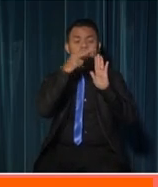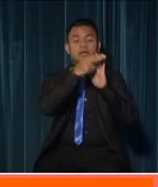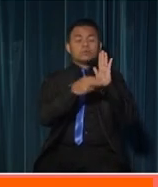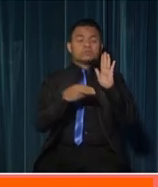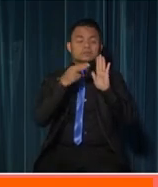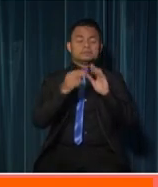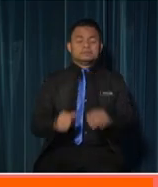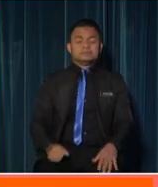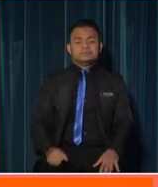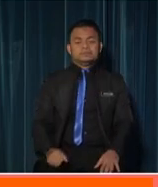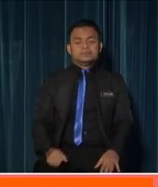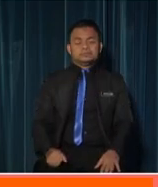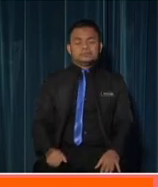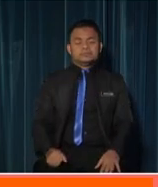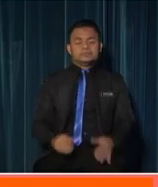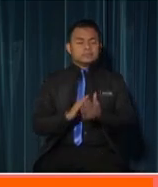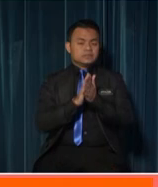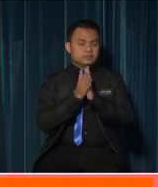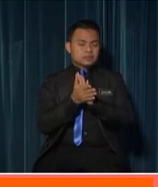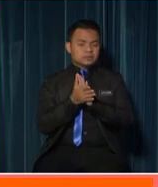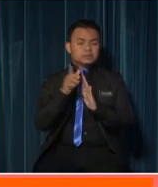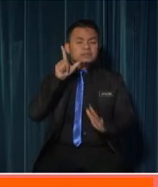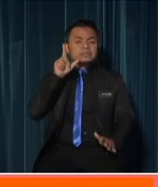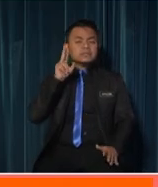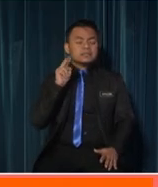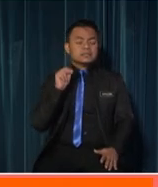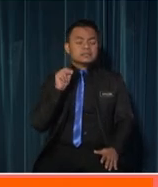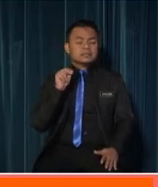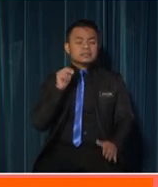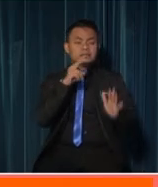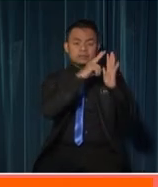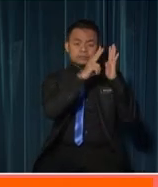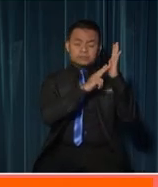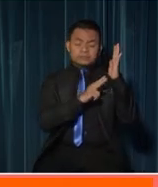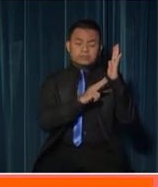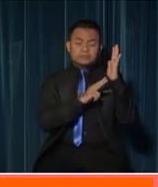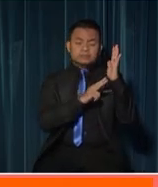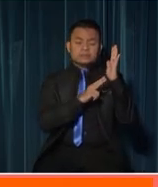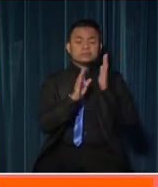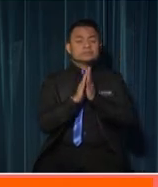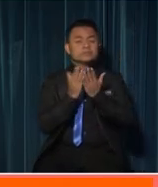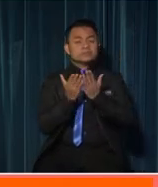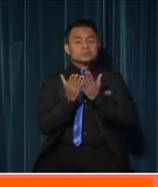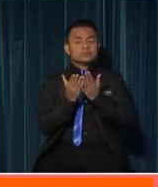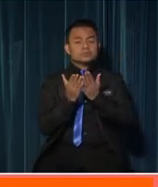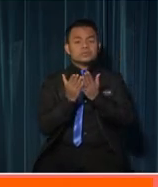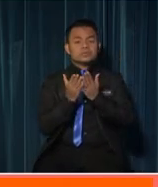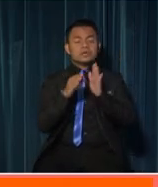So, Lina is reading her storybook at half past